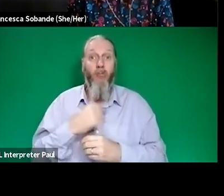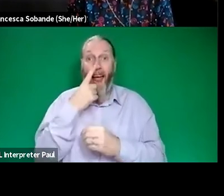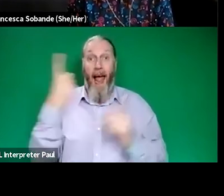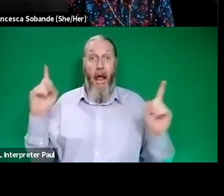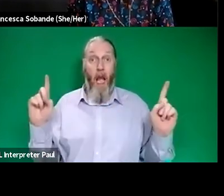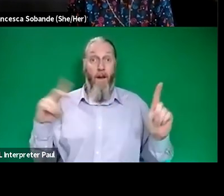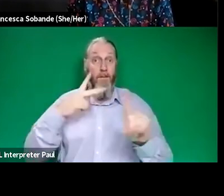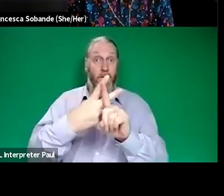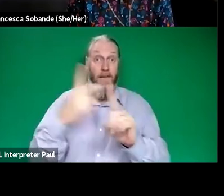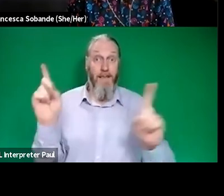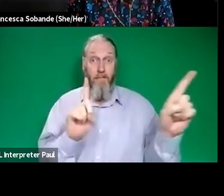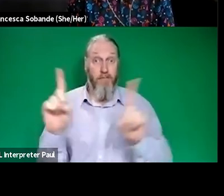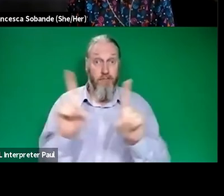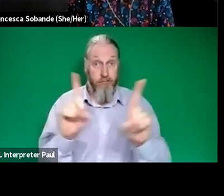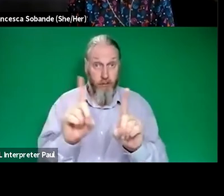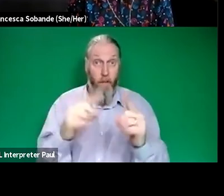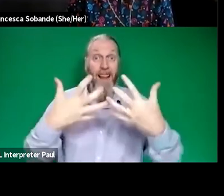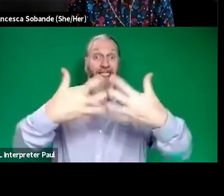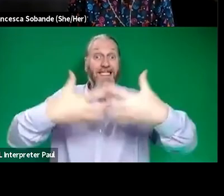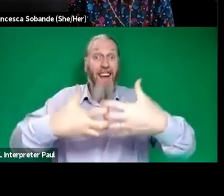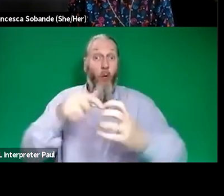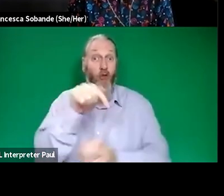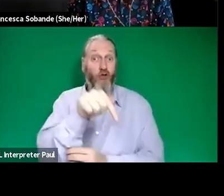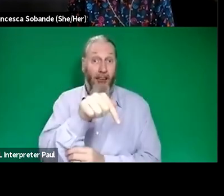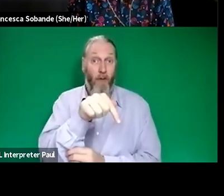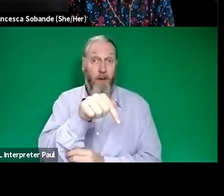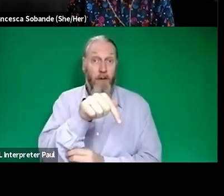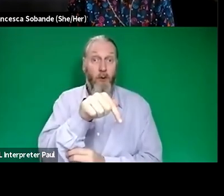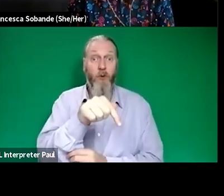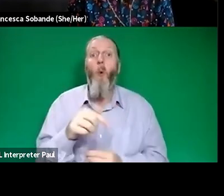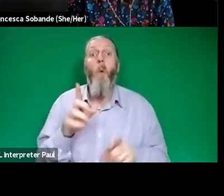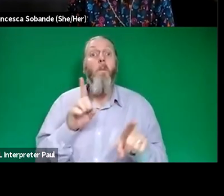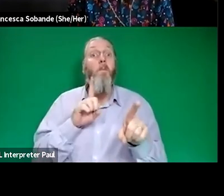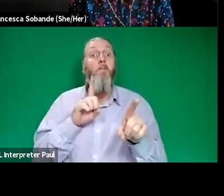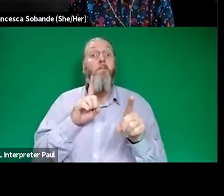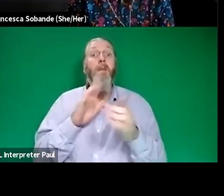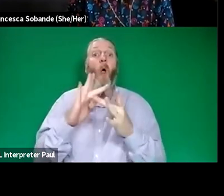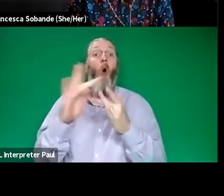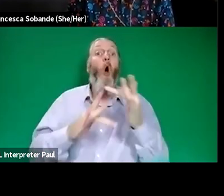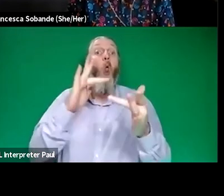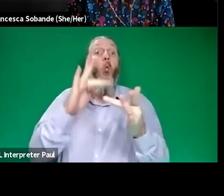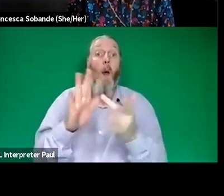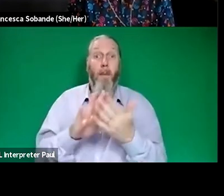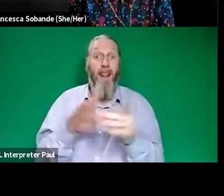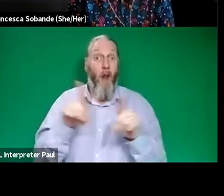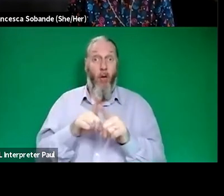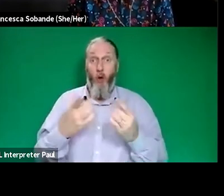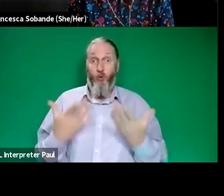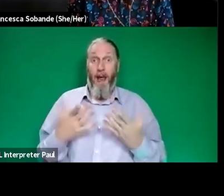but that going online doesn't just have to mean what most of us here are doing now, which is going online in the privacy of your own